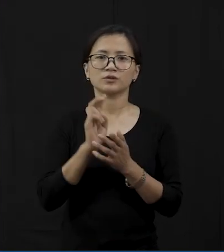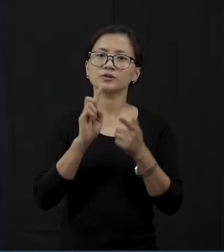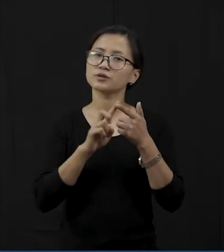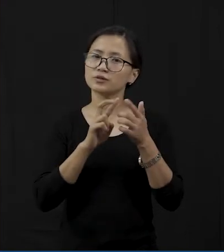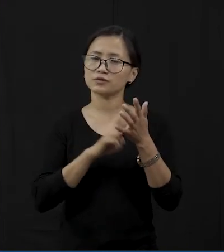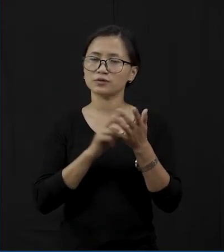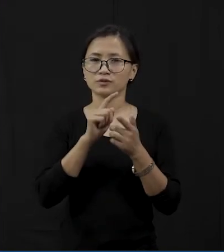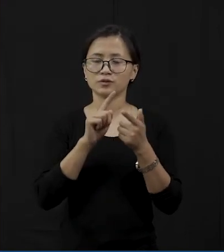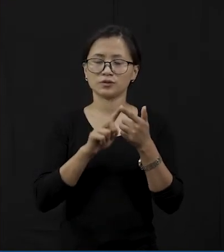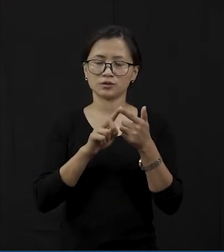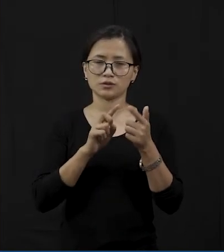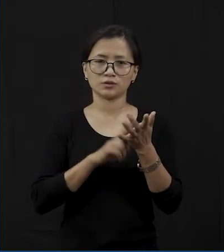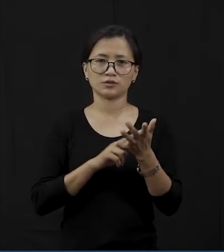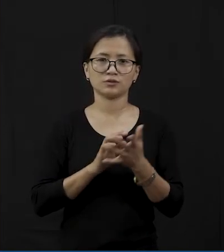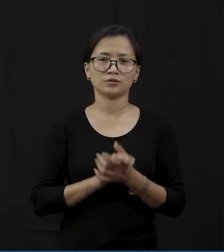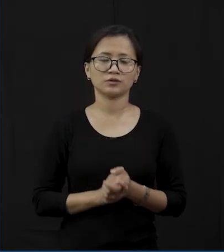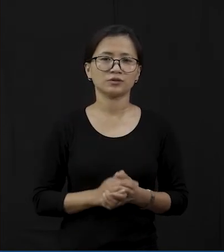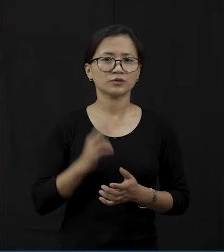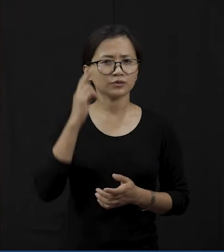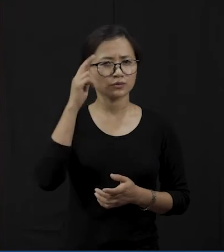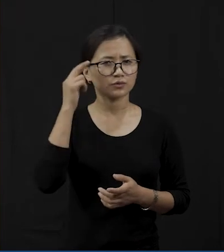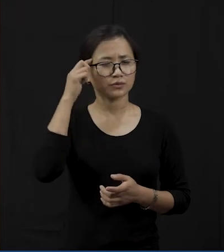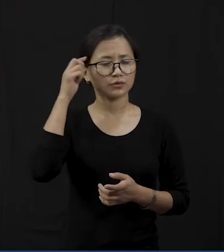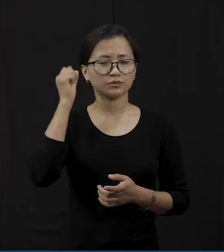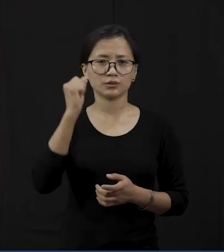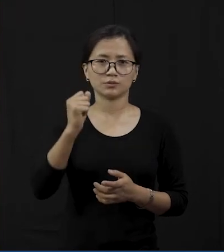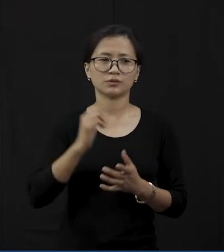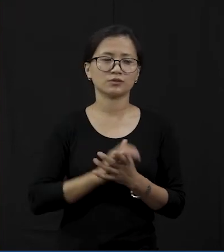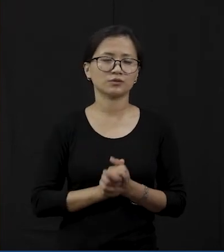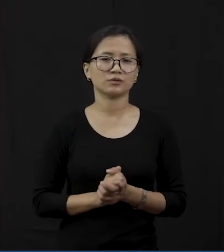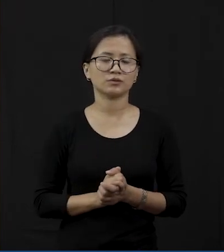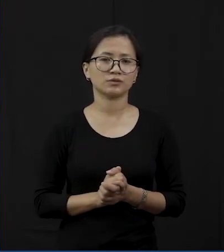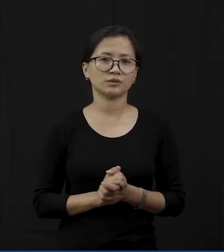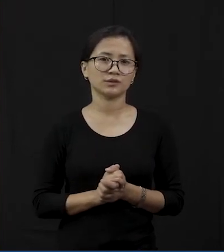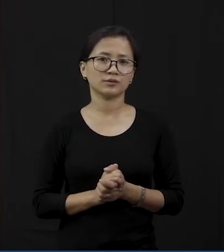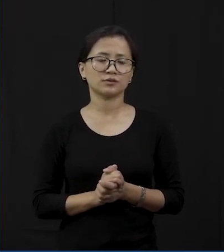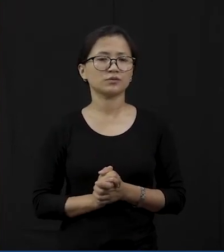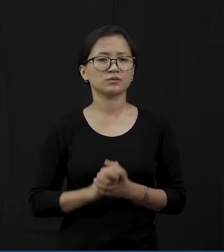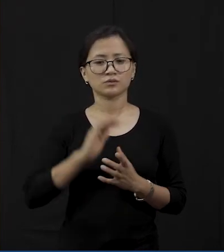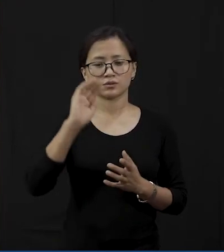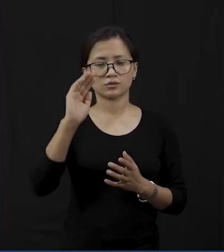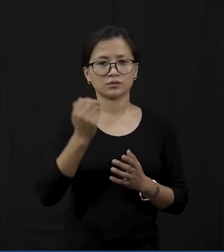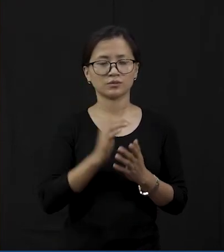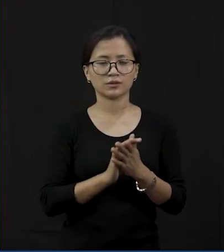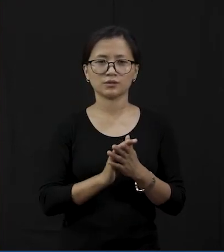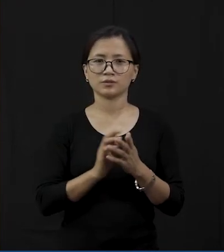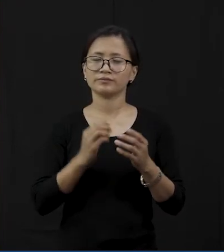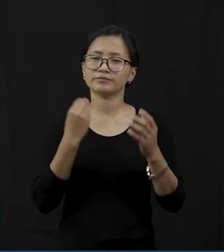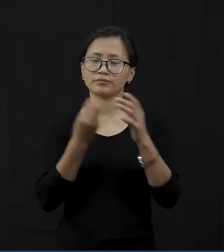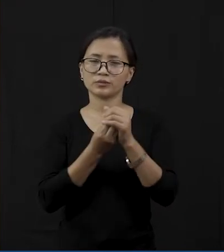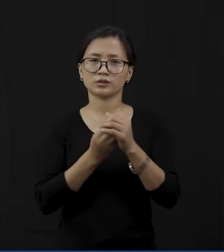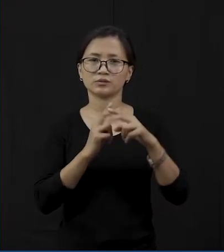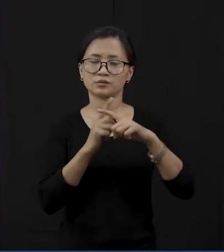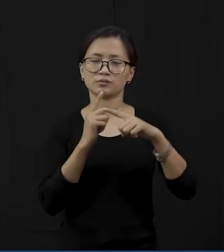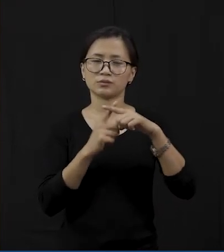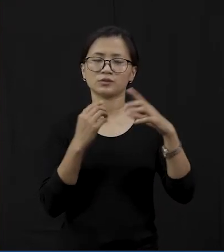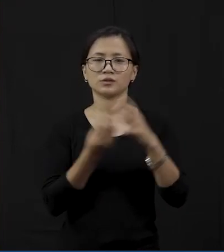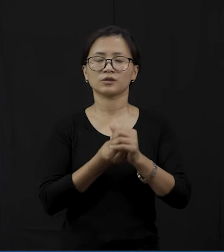So therefore, you have to remember that sum or differences of two